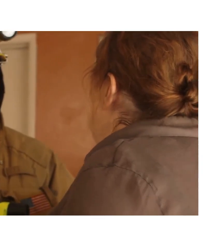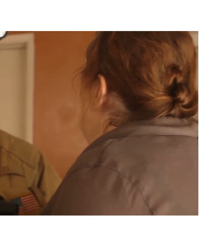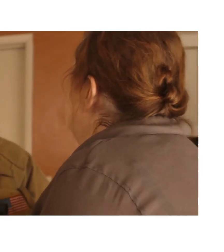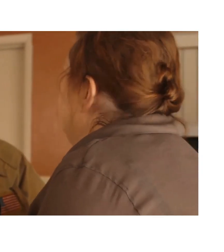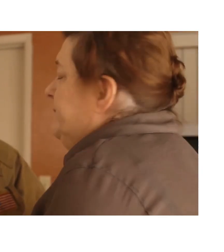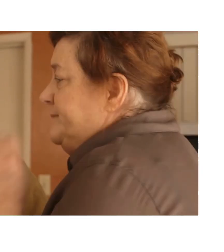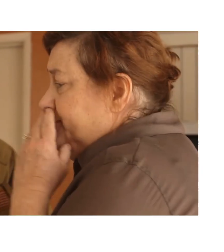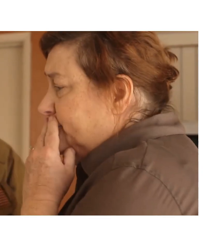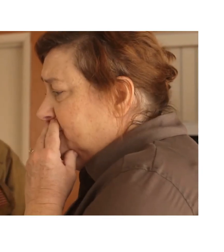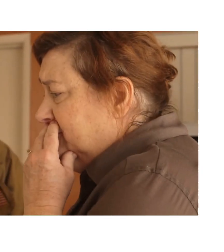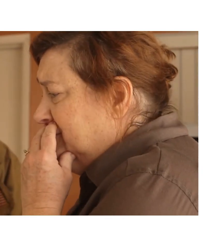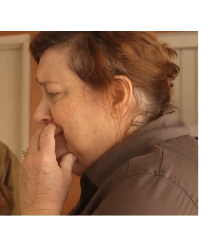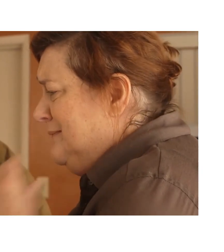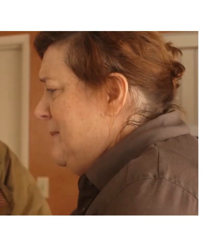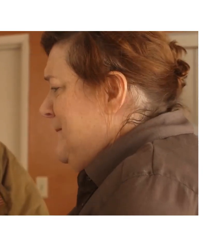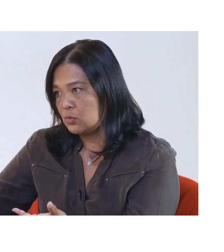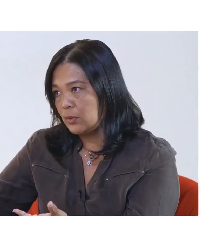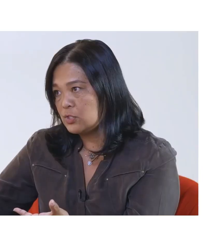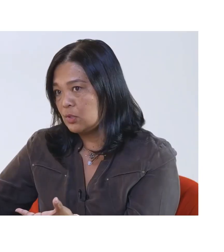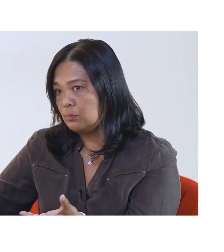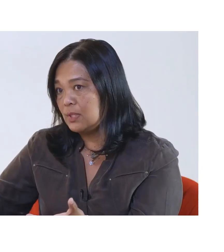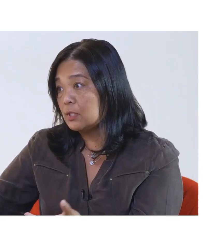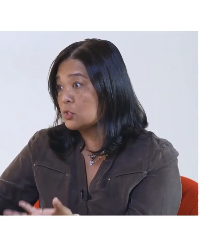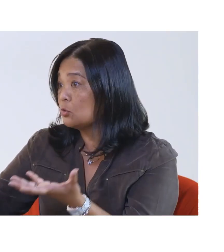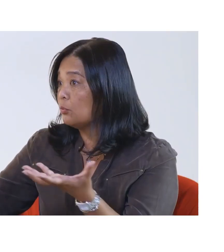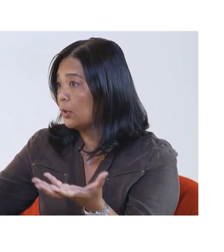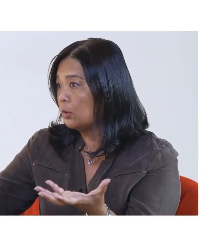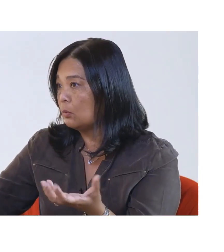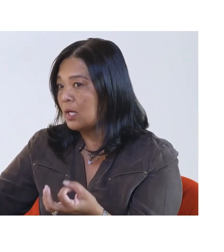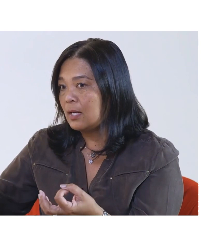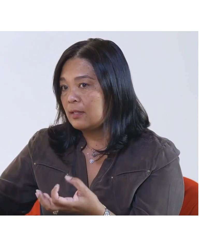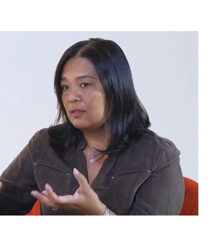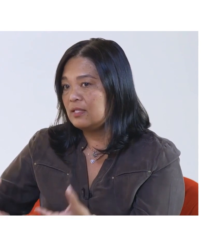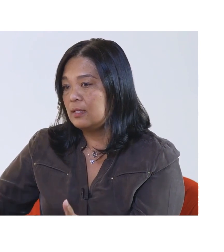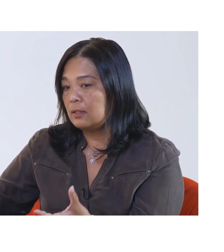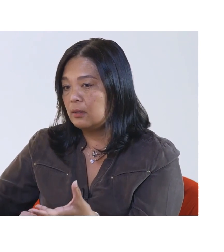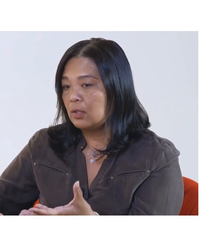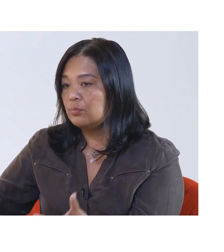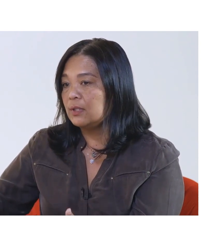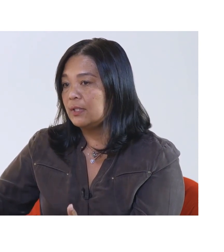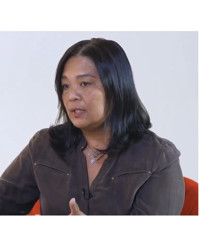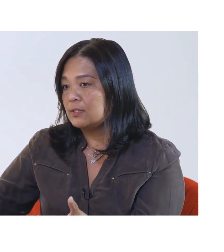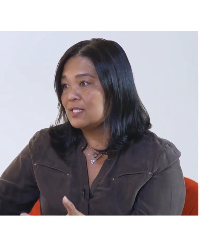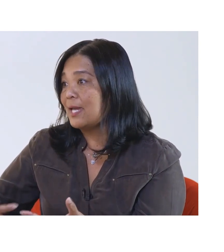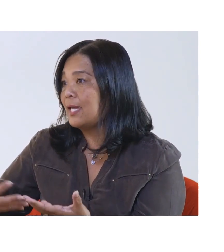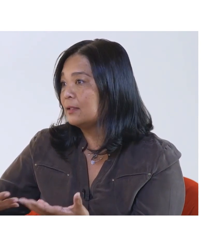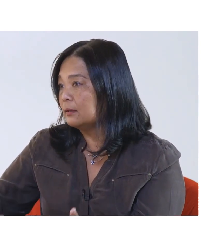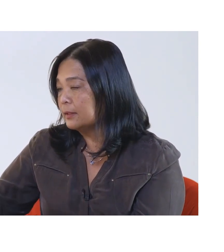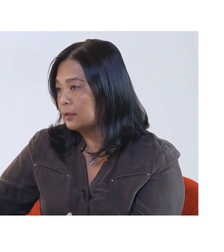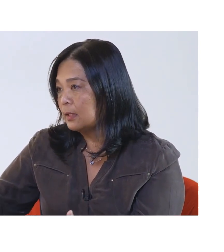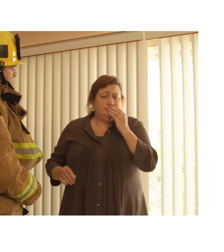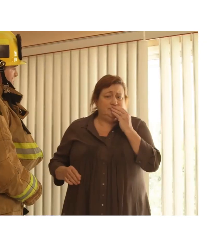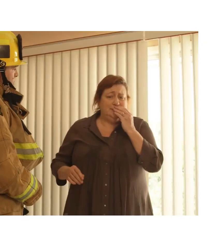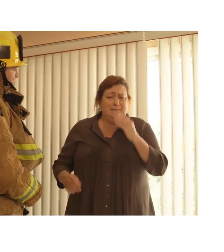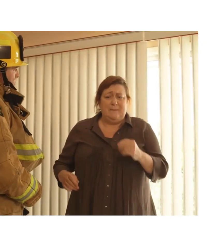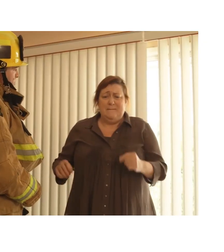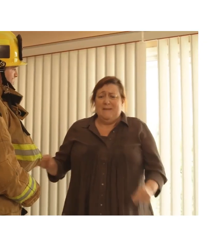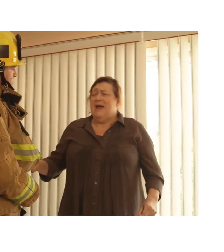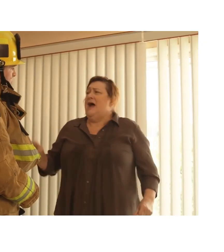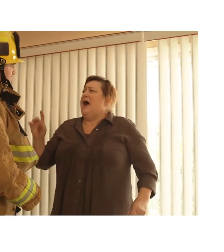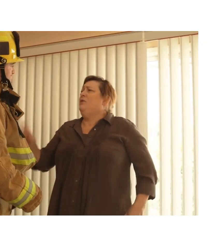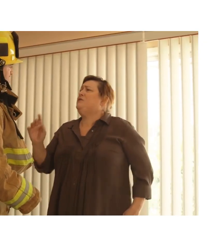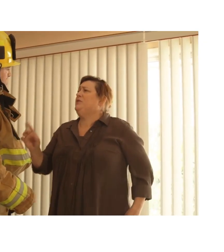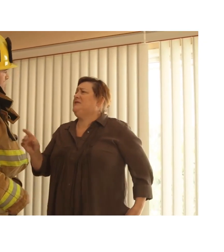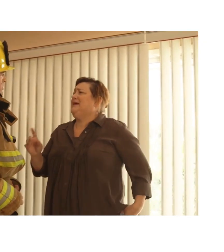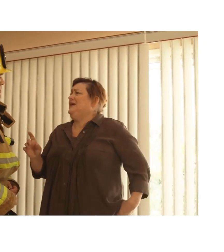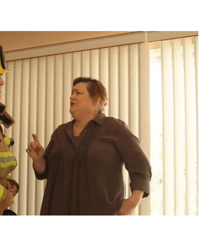of escalation or agitation. As that situation begins to grow, their ability to handle it isn't as